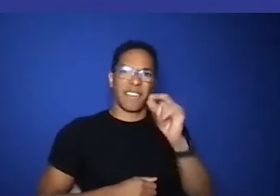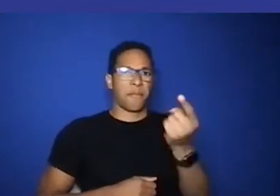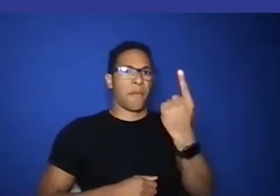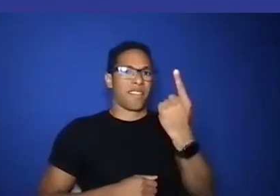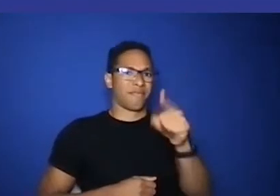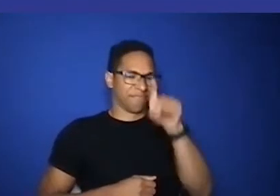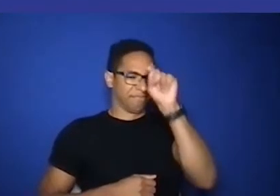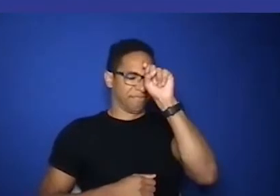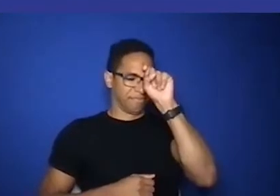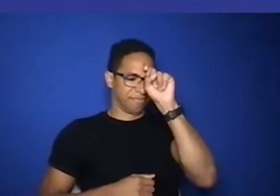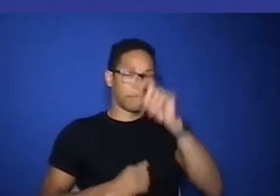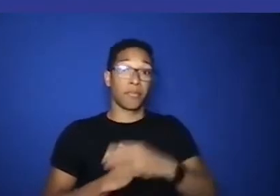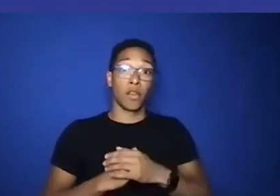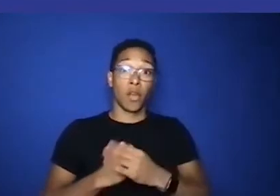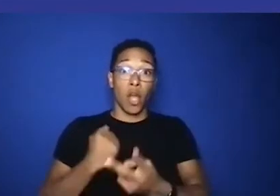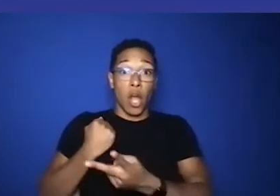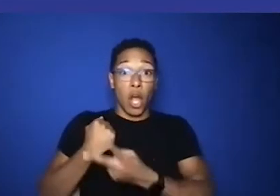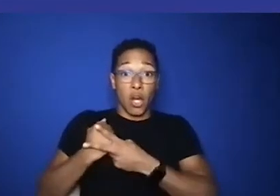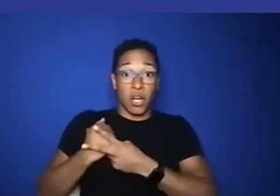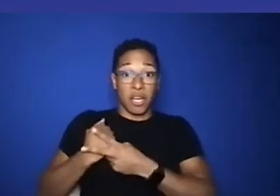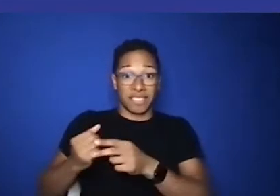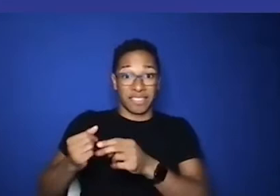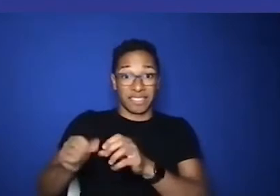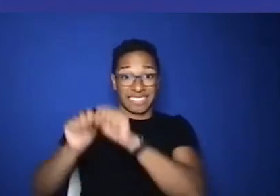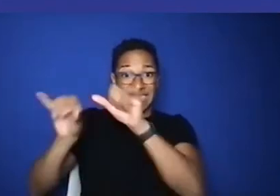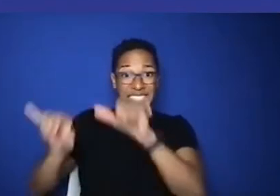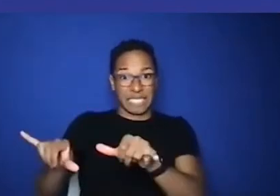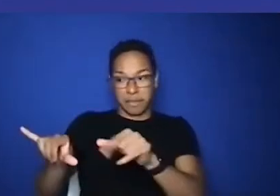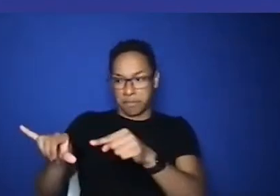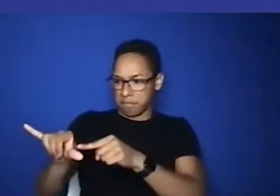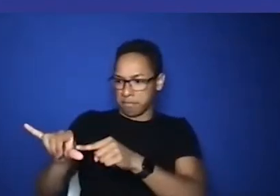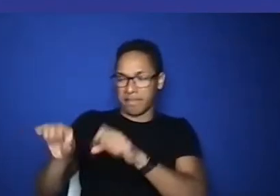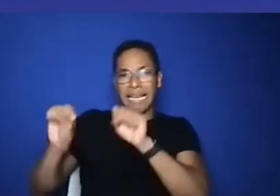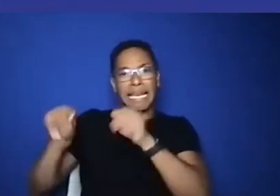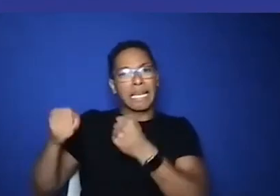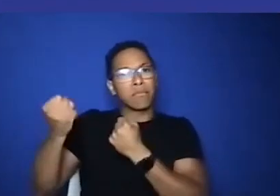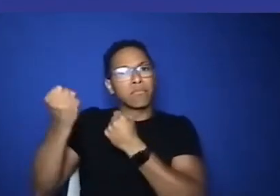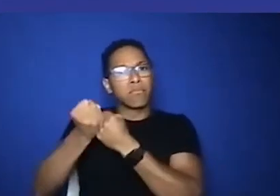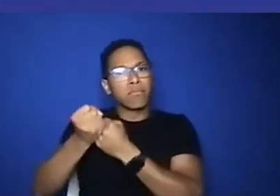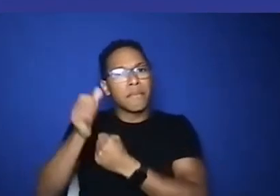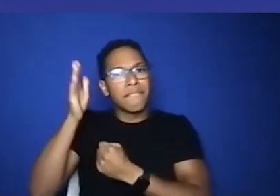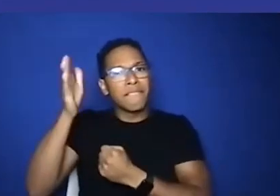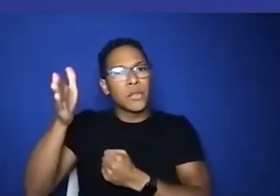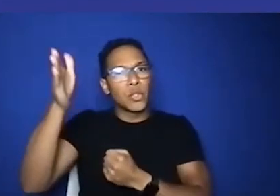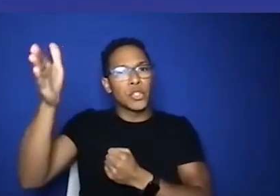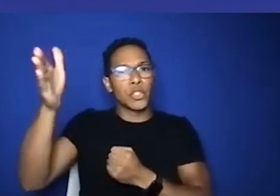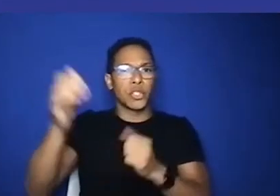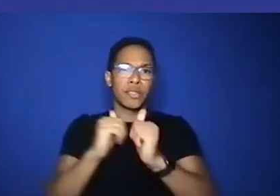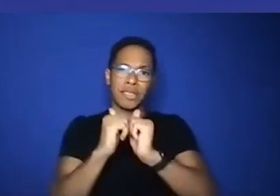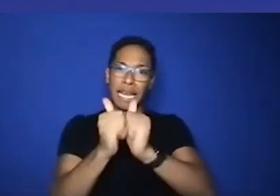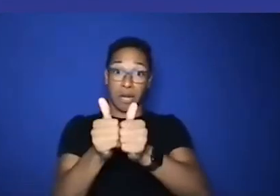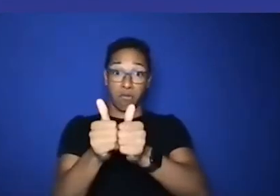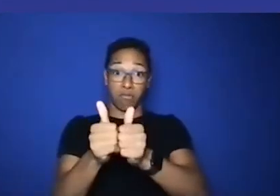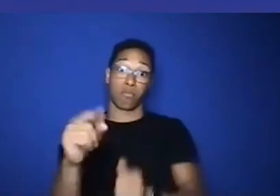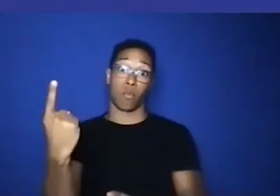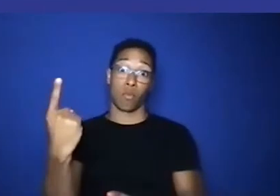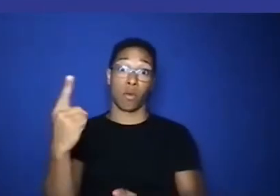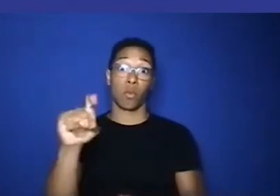archive be a place for supporting futures? But also in that, and specifically for this